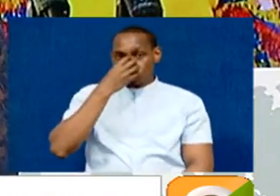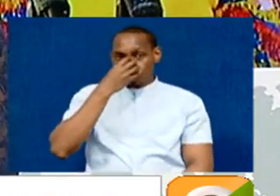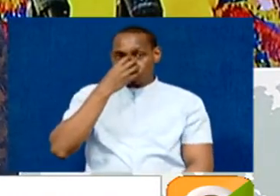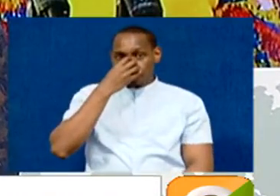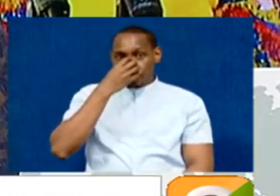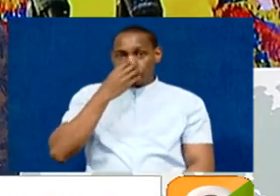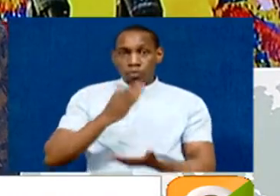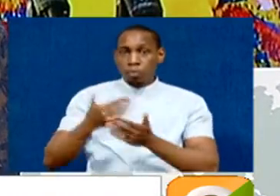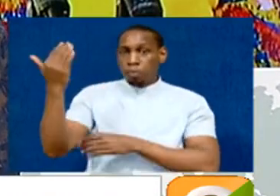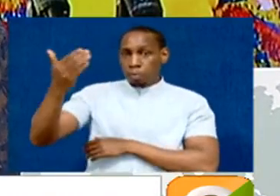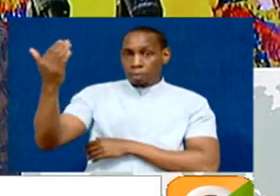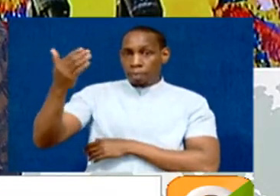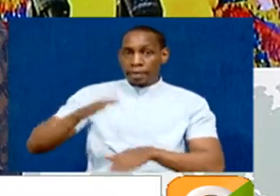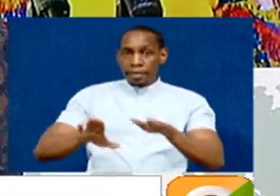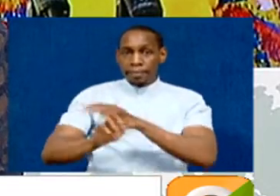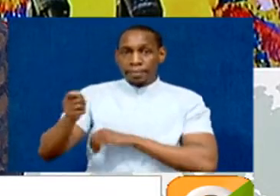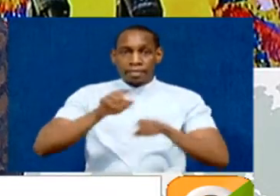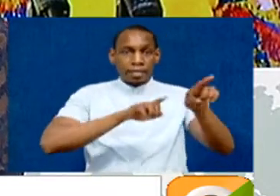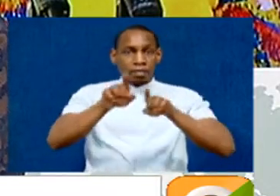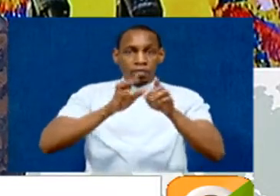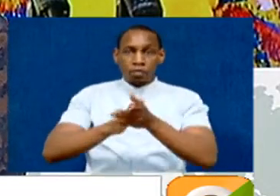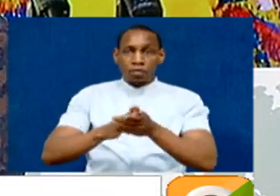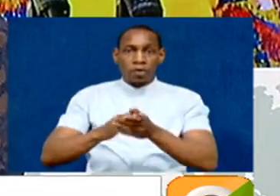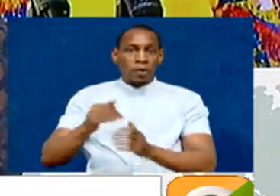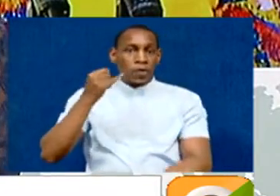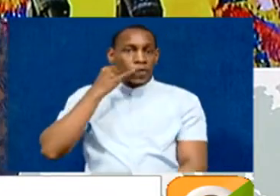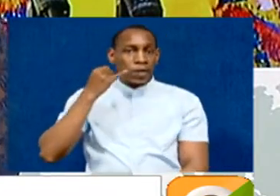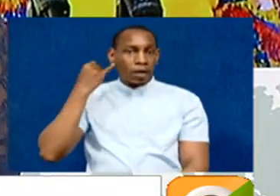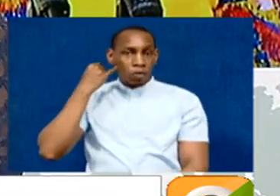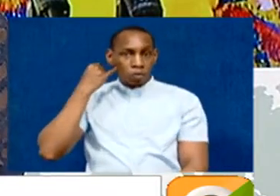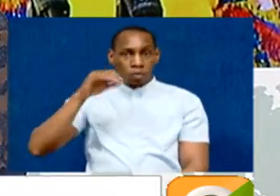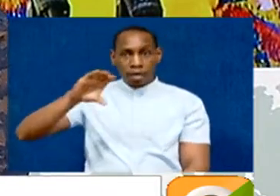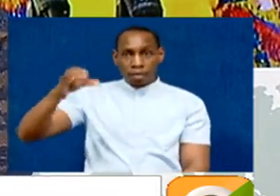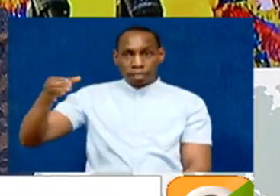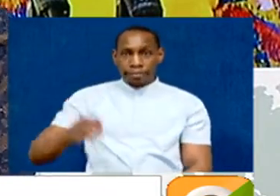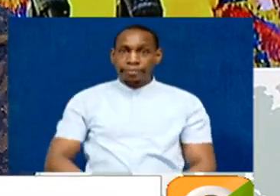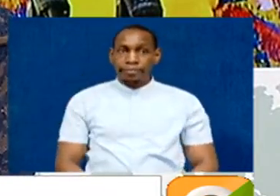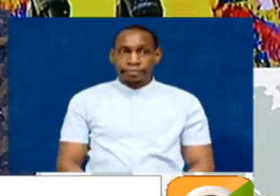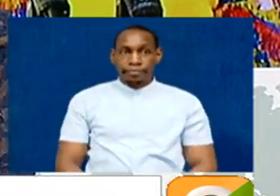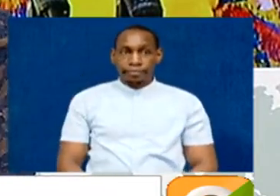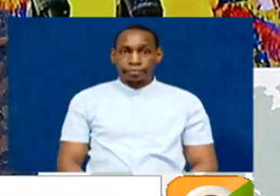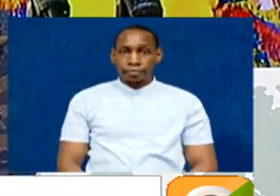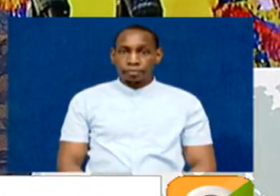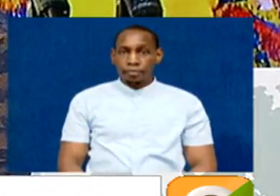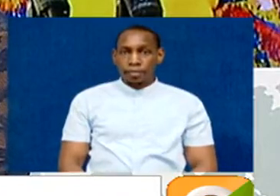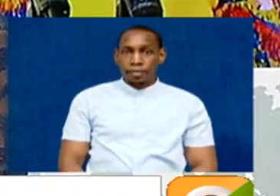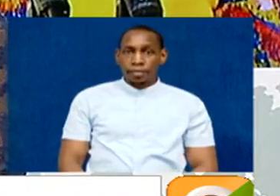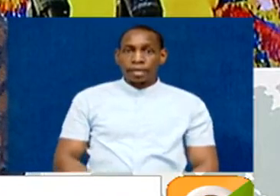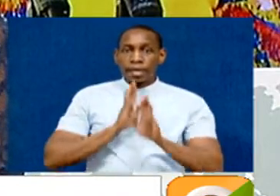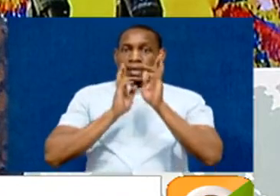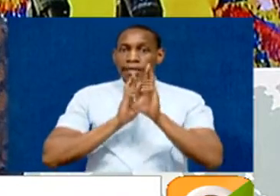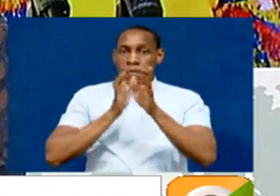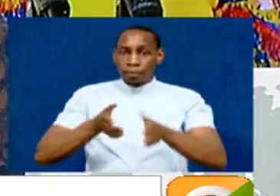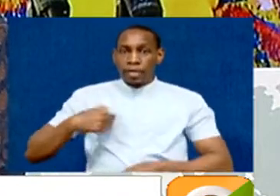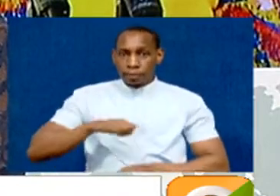Ruto dominated the Deputy President's tour of Subukia and Bahati constituencies in Nakuru today. As Marianne